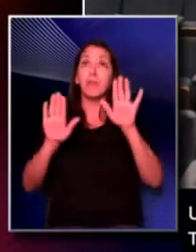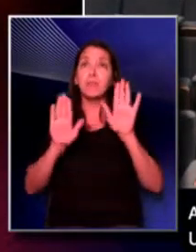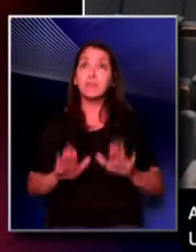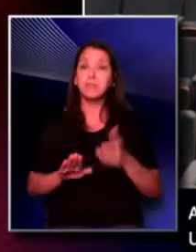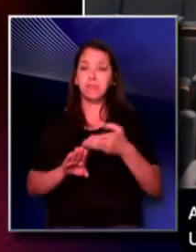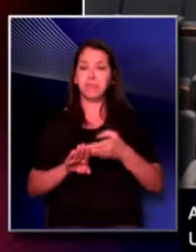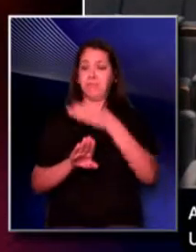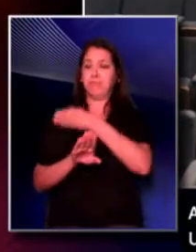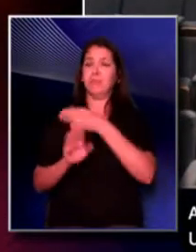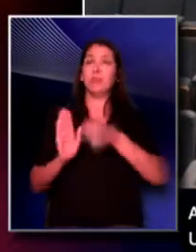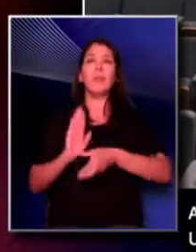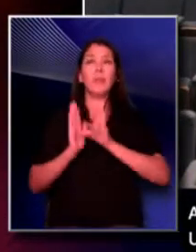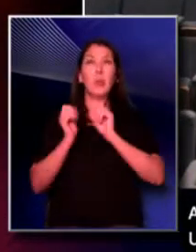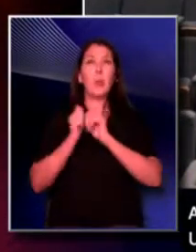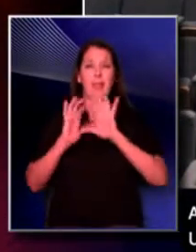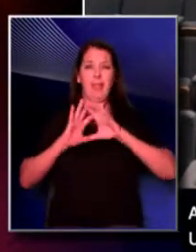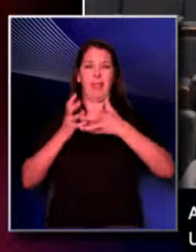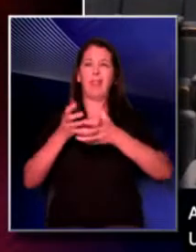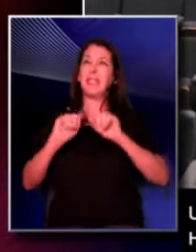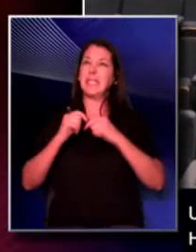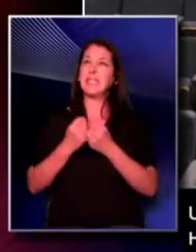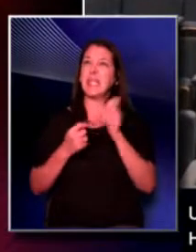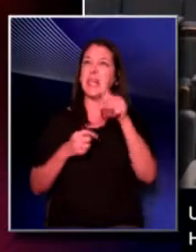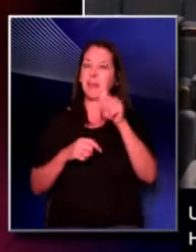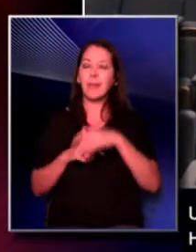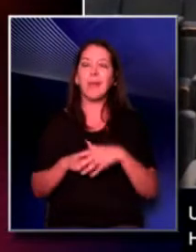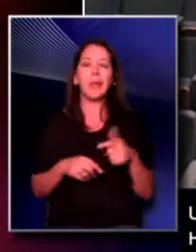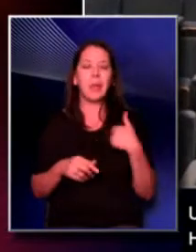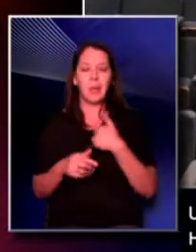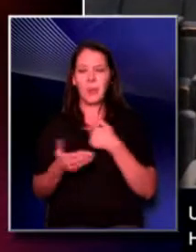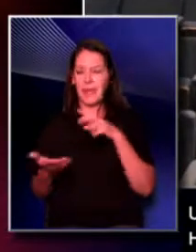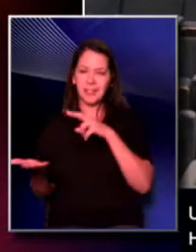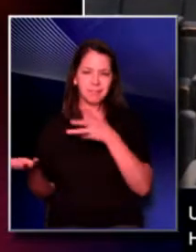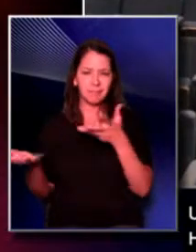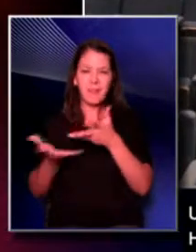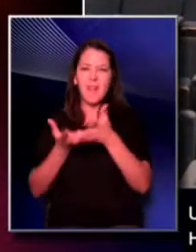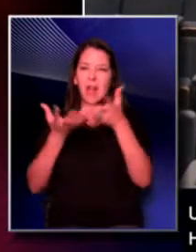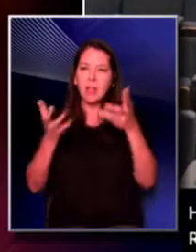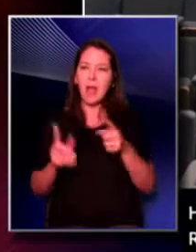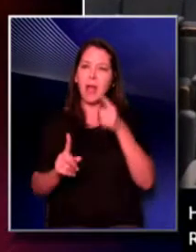team. We track a lot of metrics. We're